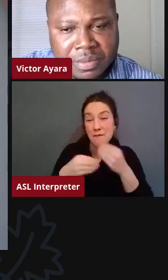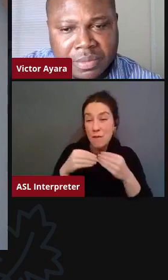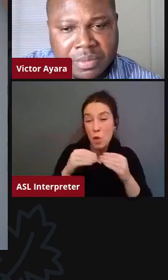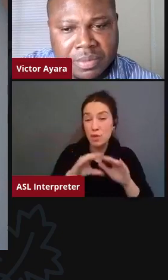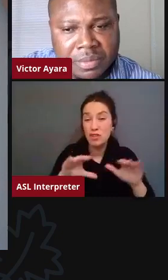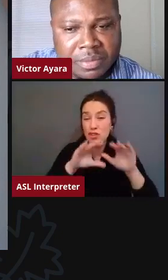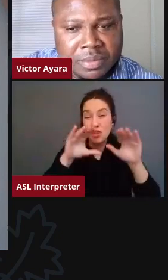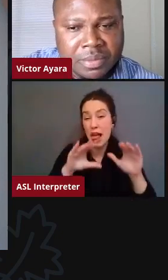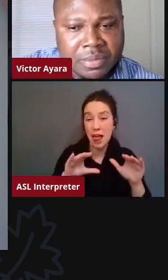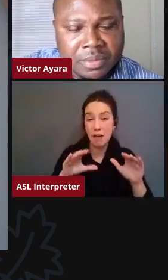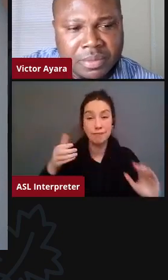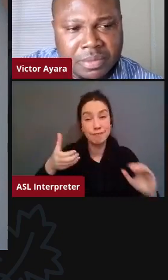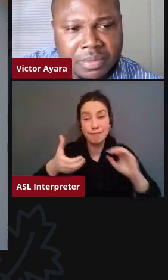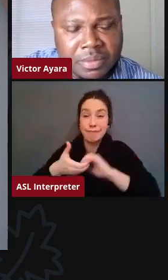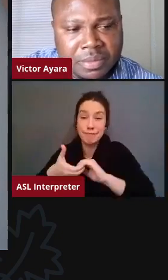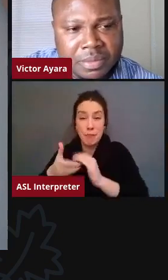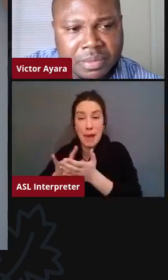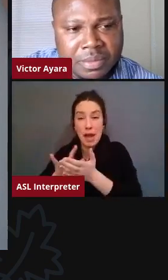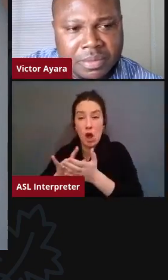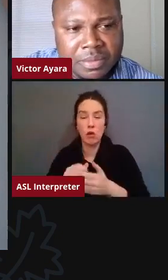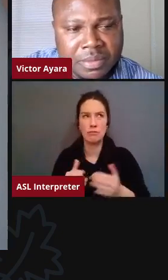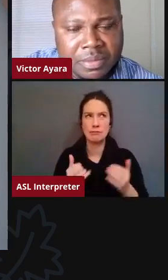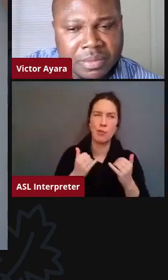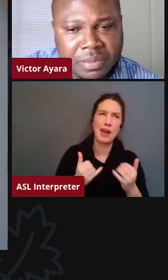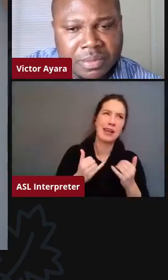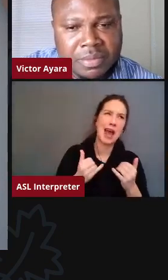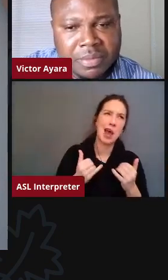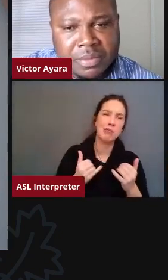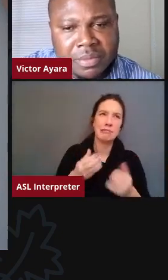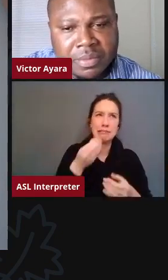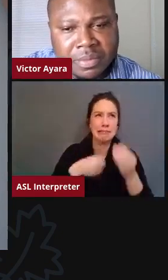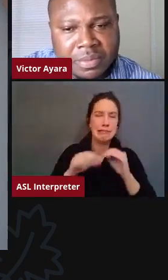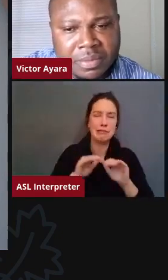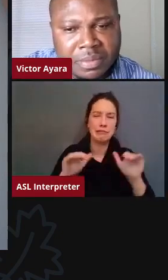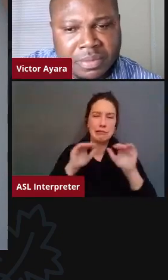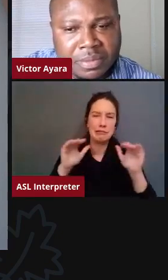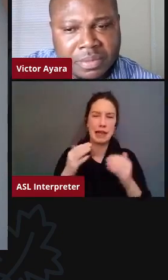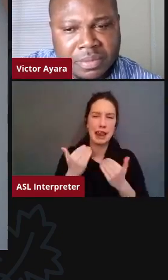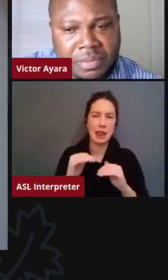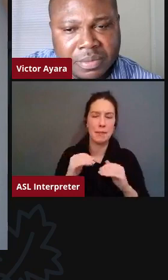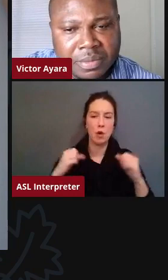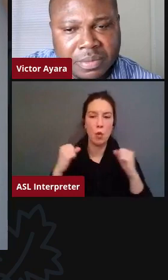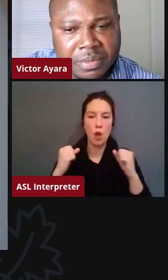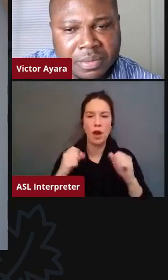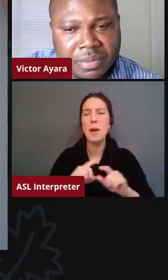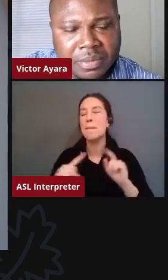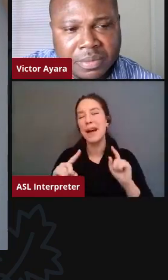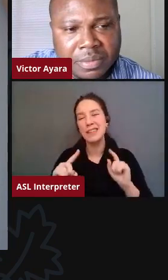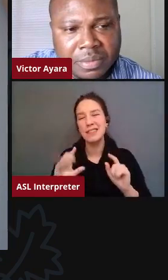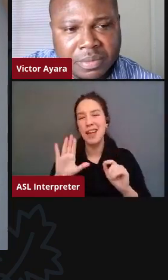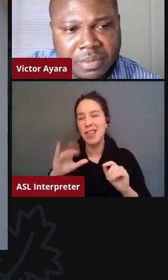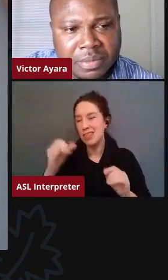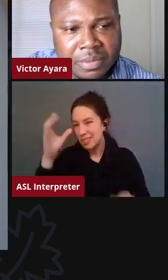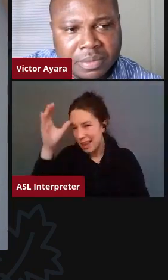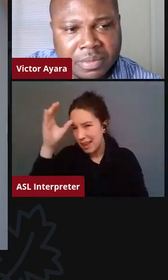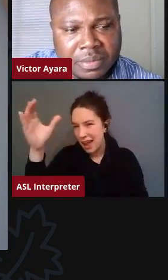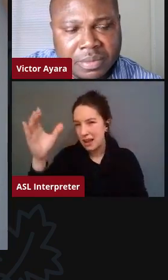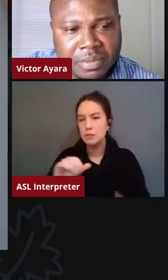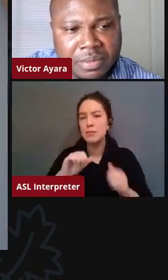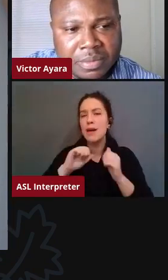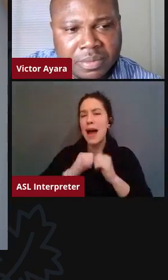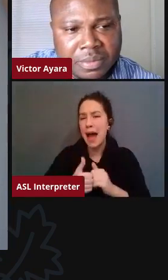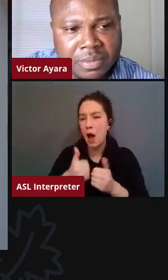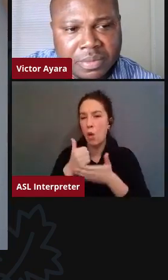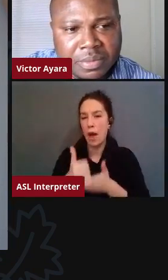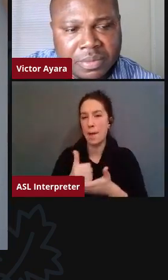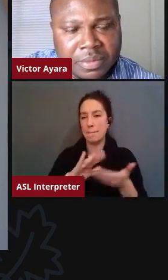like that. Not right now in the winter, but how do you help people in your community? And so we're trying to develop this platform